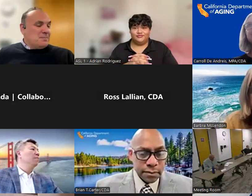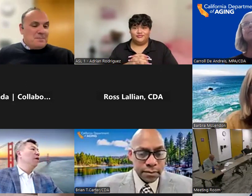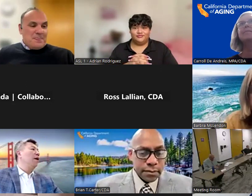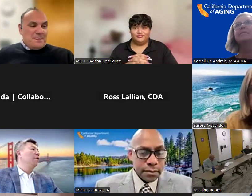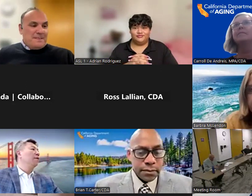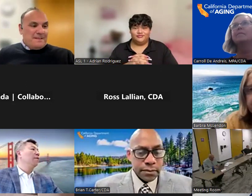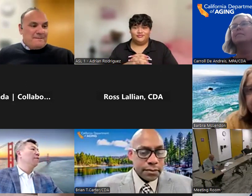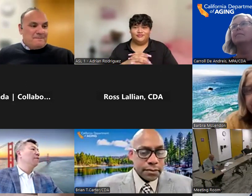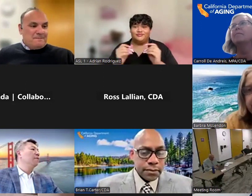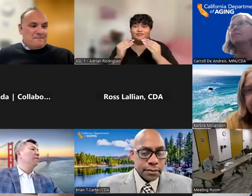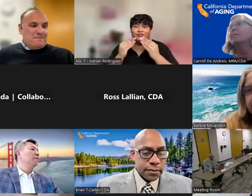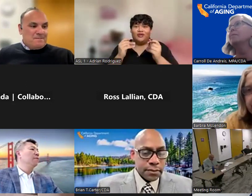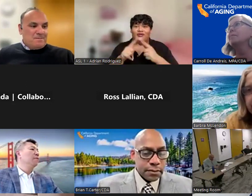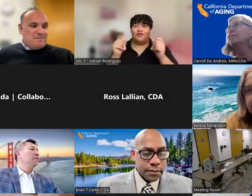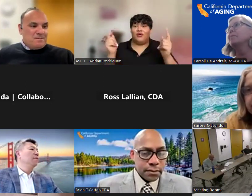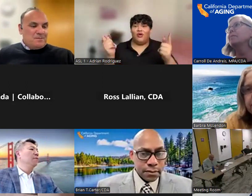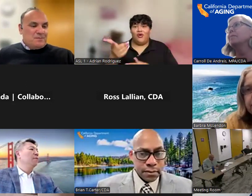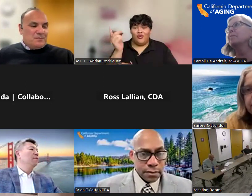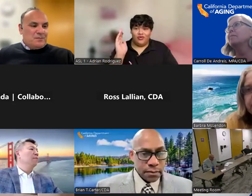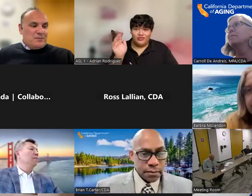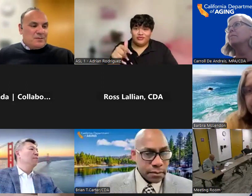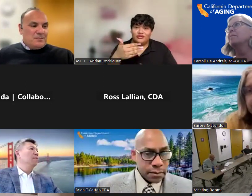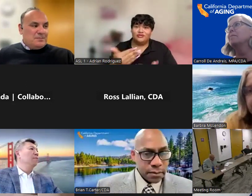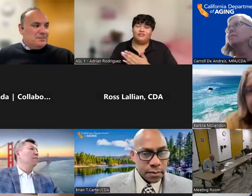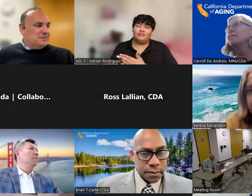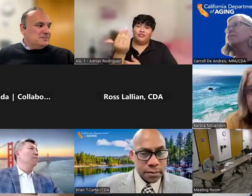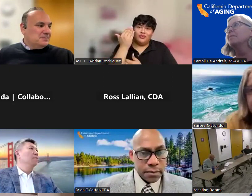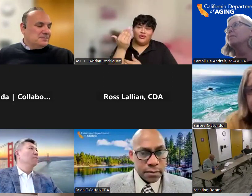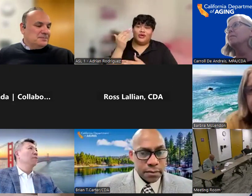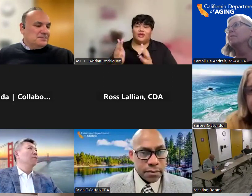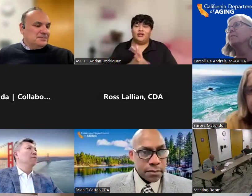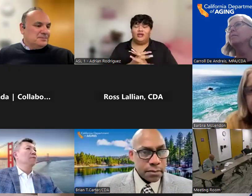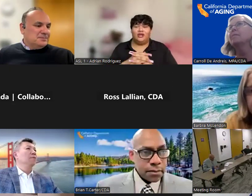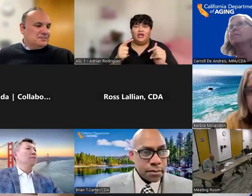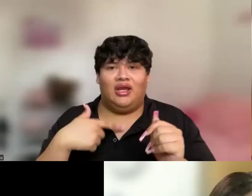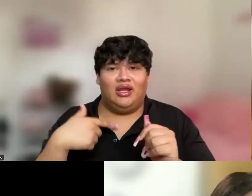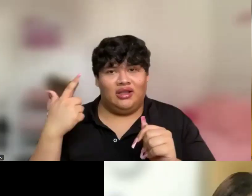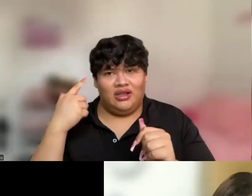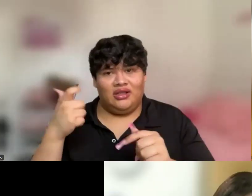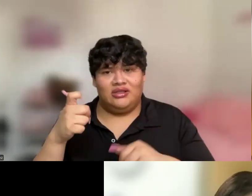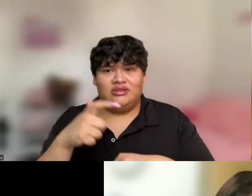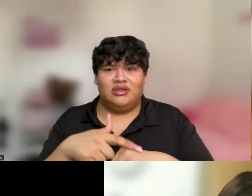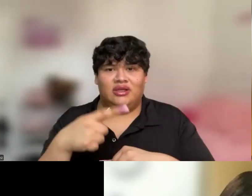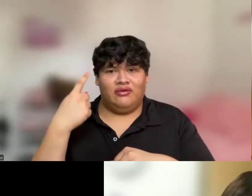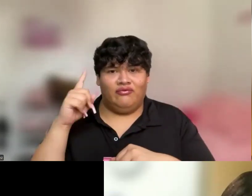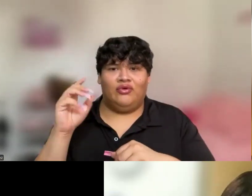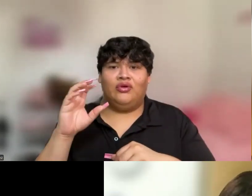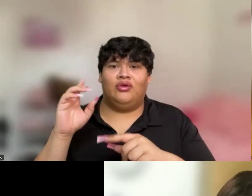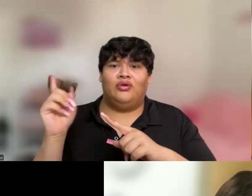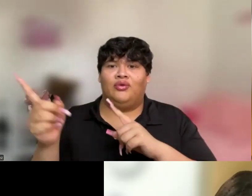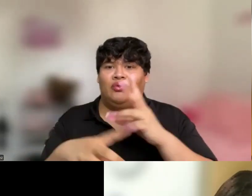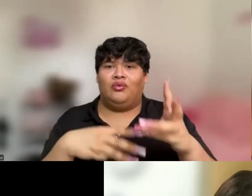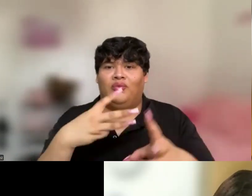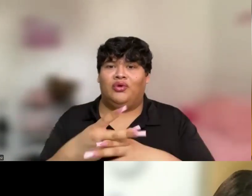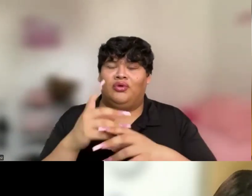Okay, well, thank you to all of our presenters this morning. I think it's now time for our public comment. So